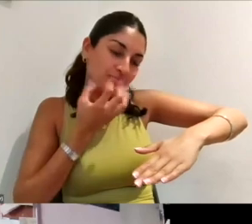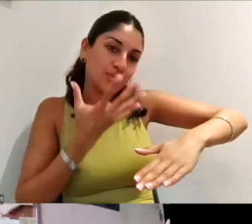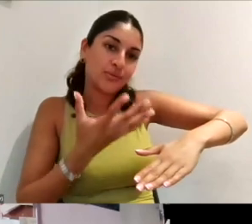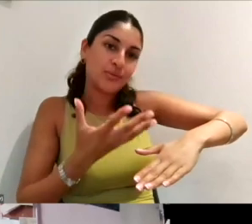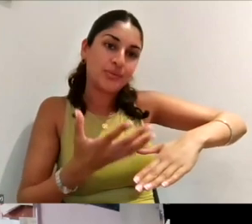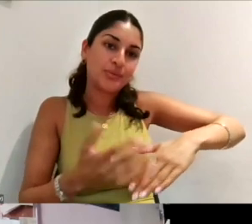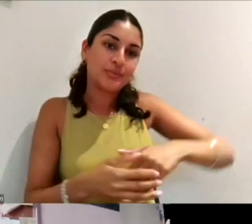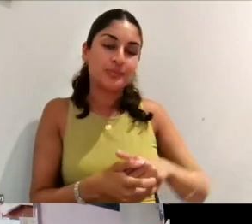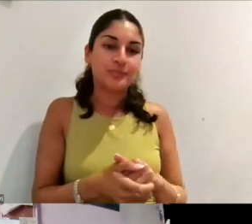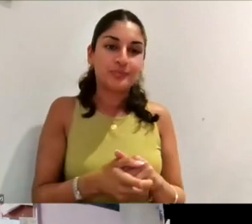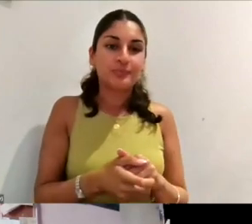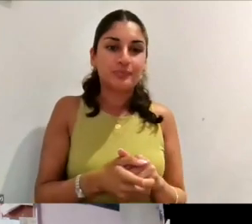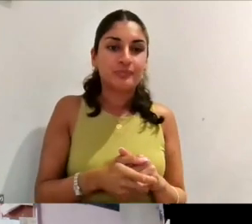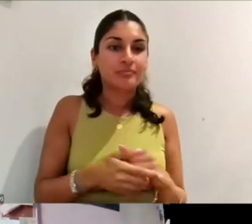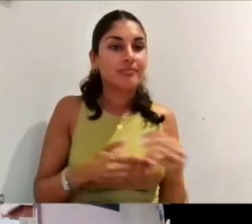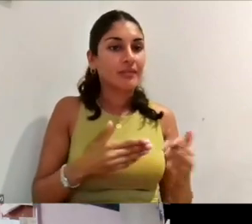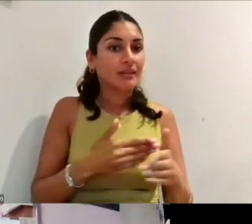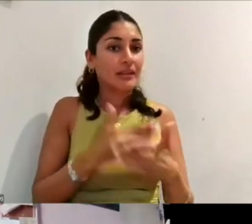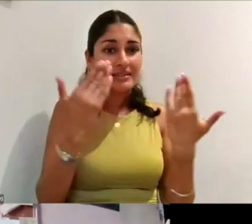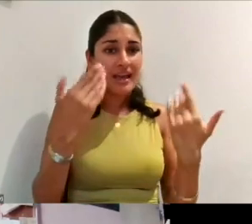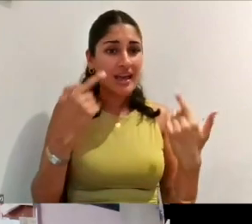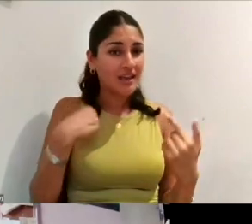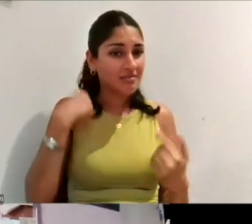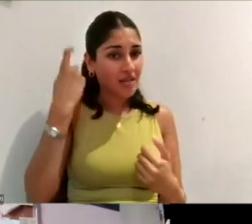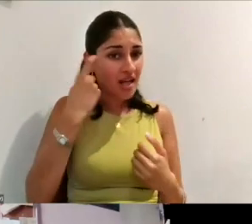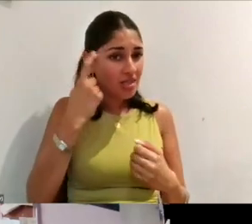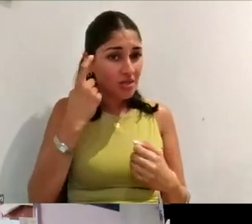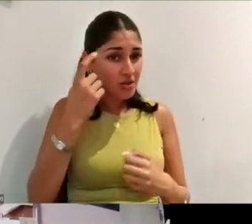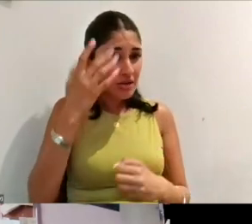On the day I thought would never come.